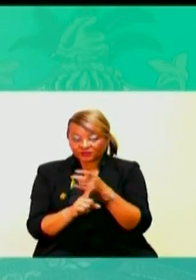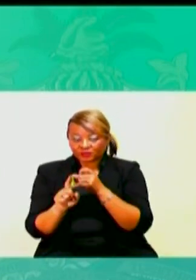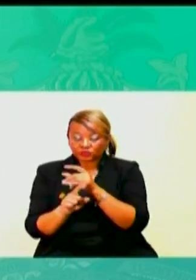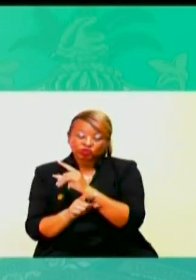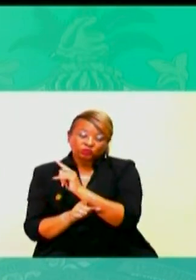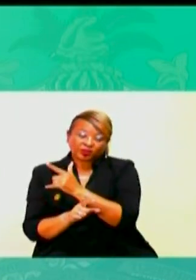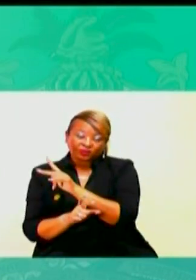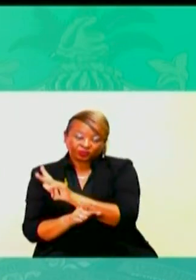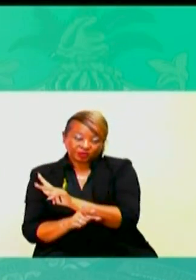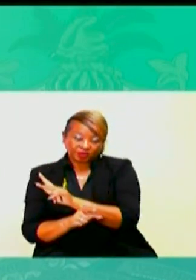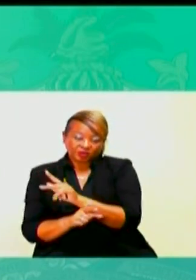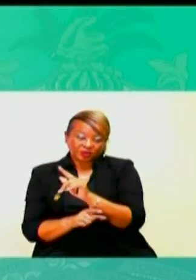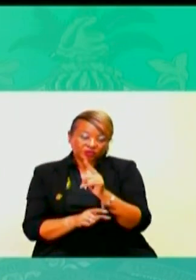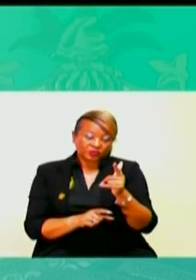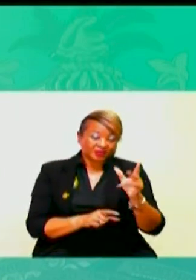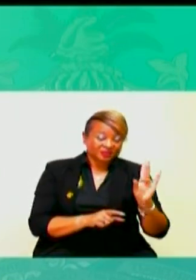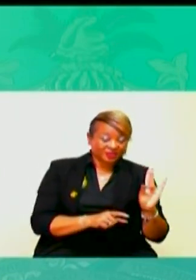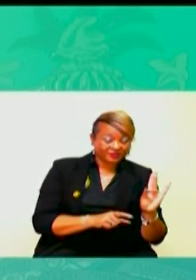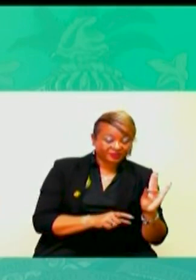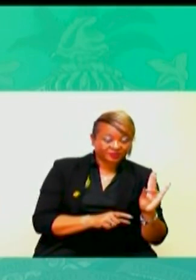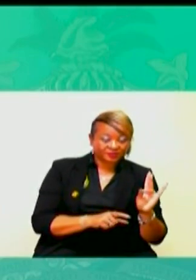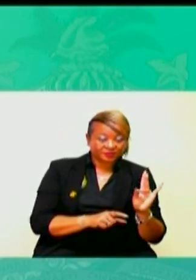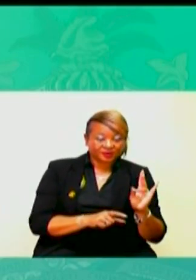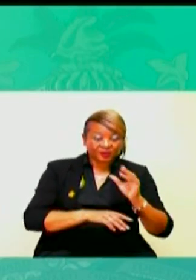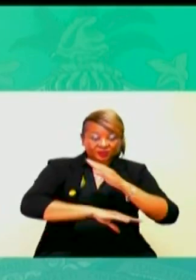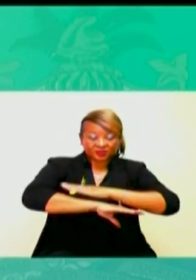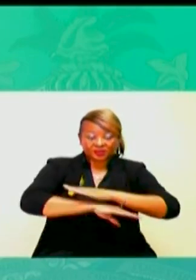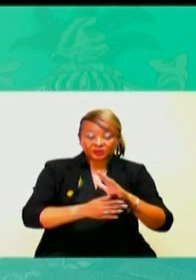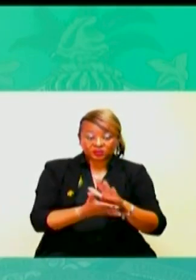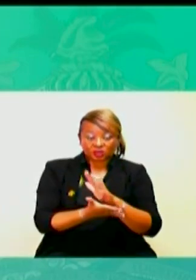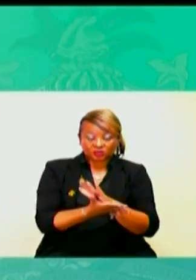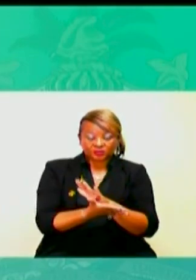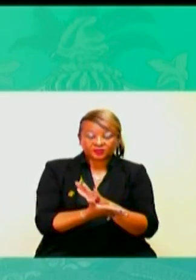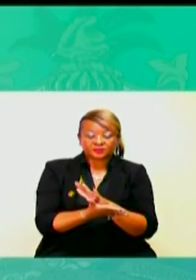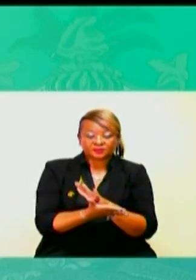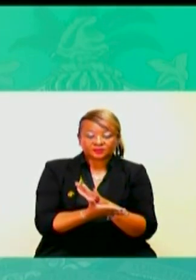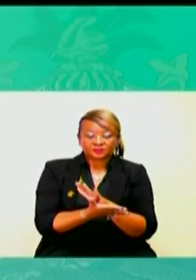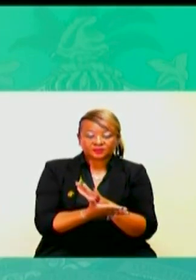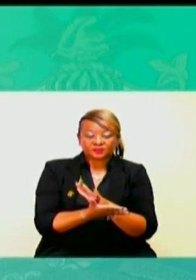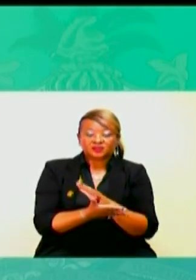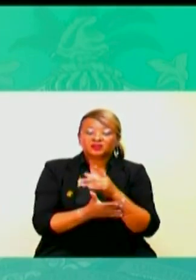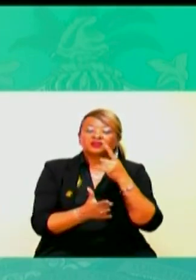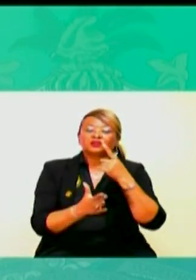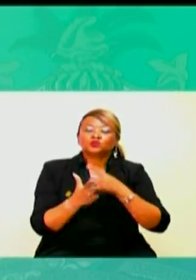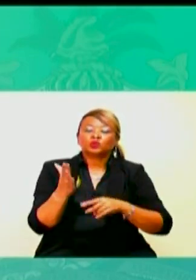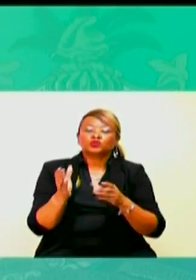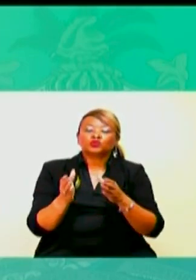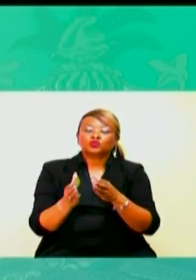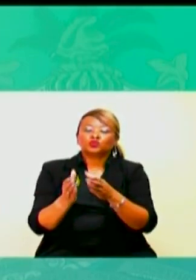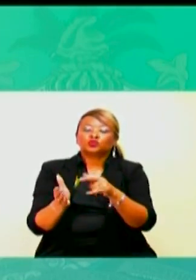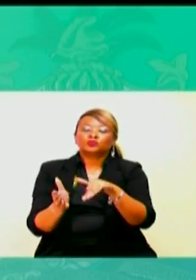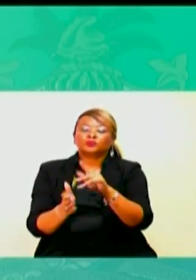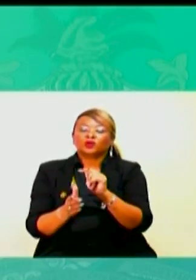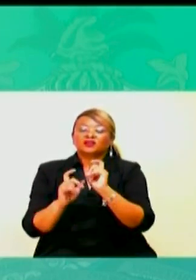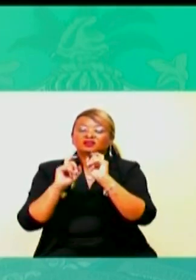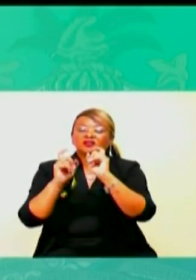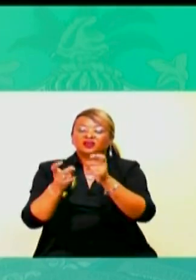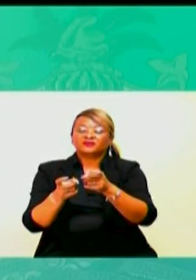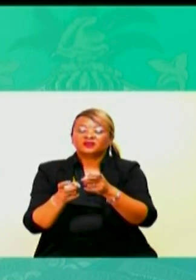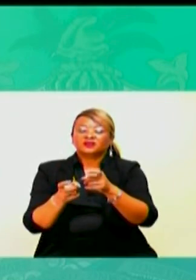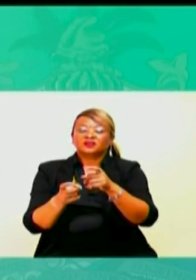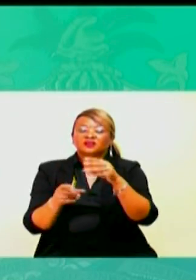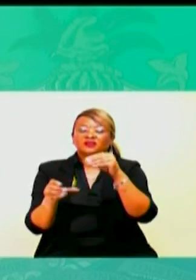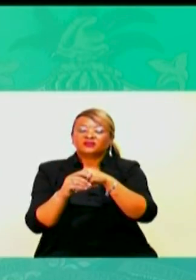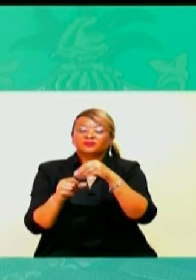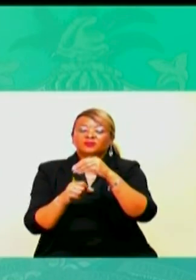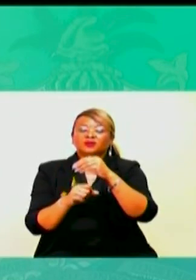2023 to 2027, and I will table these documents, Madam Speaker. This is what the cruise port has given to investors